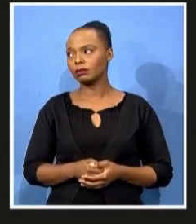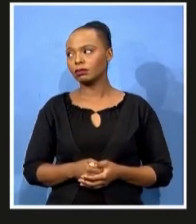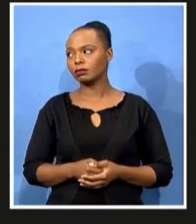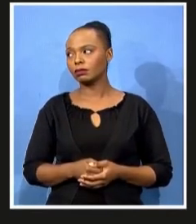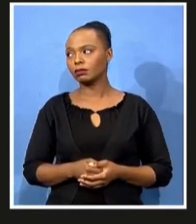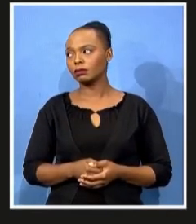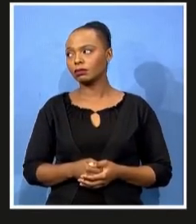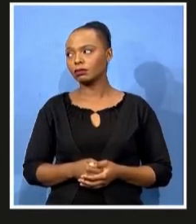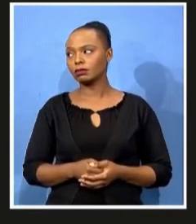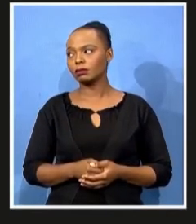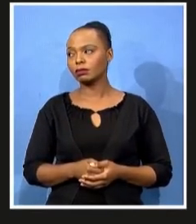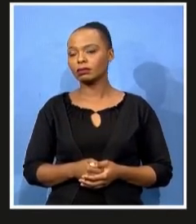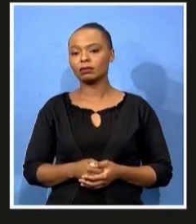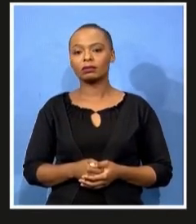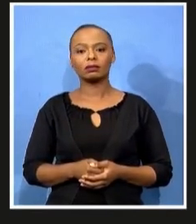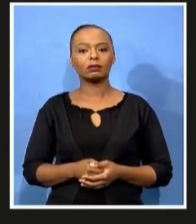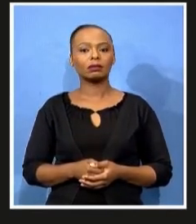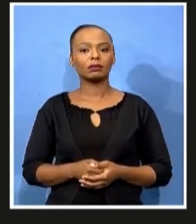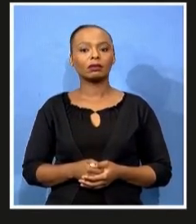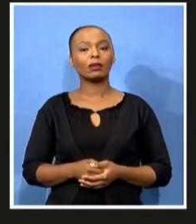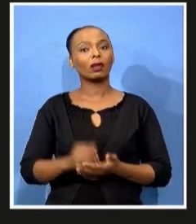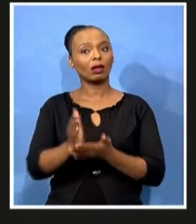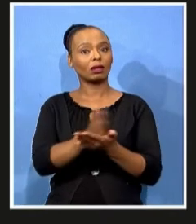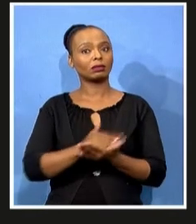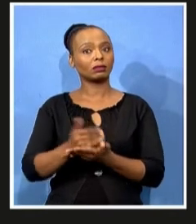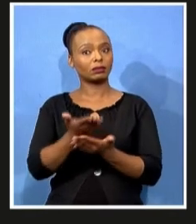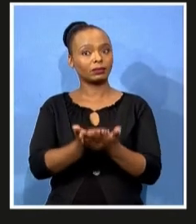Ms. Machalamba, can you assist us?